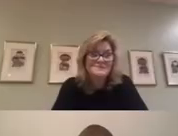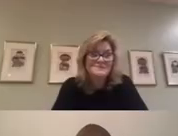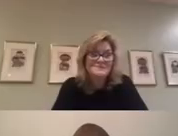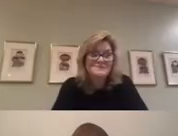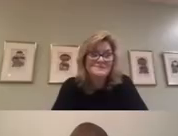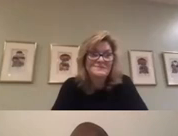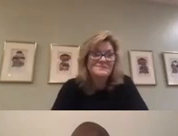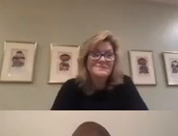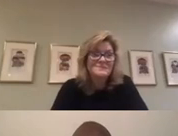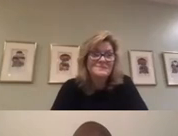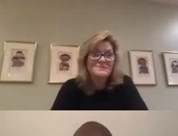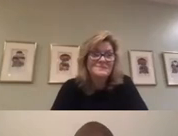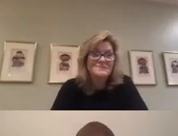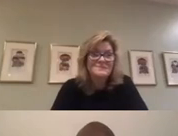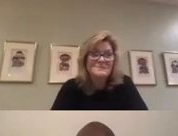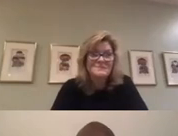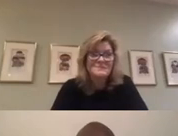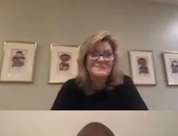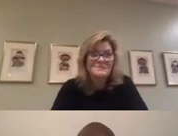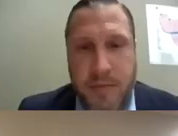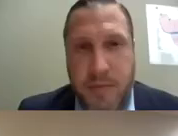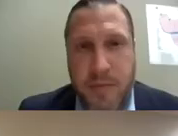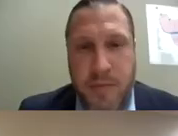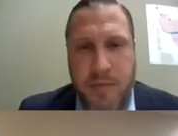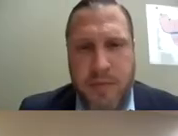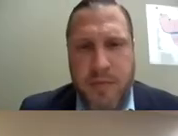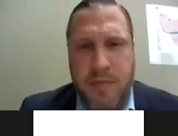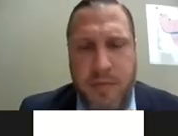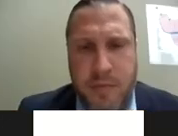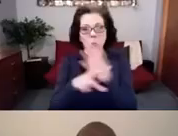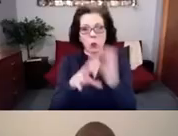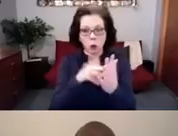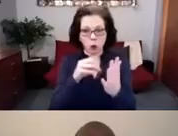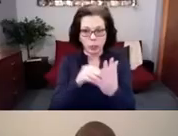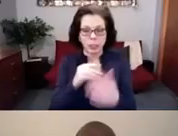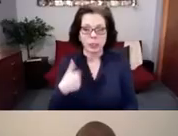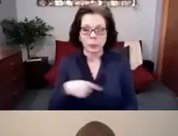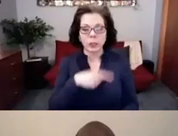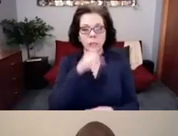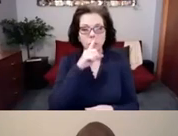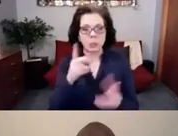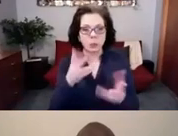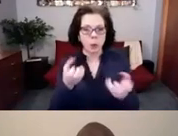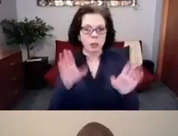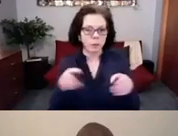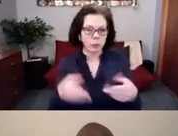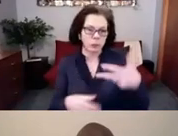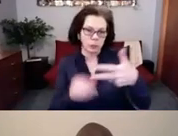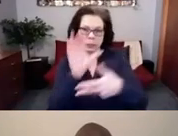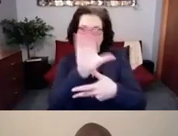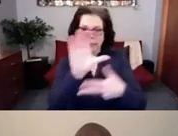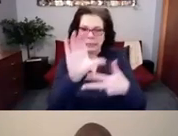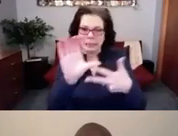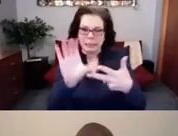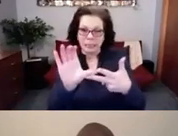Our guidelines for attendance and remote learning we want to focus on the 3 C's: communicate,